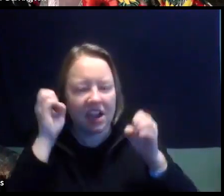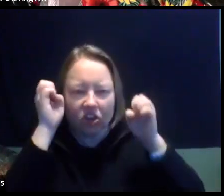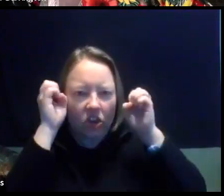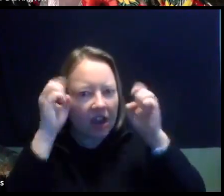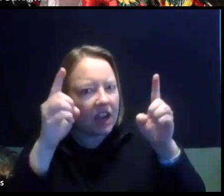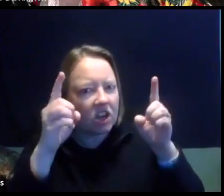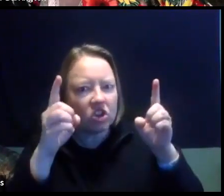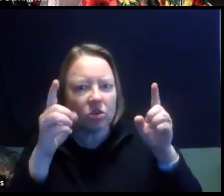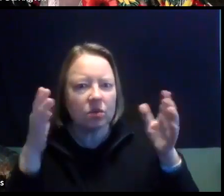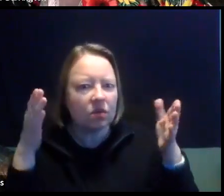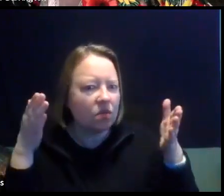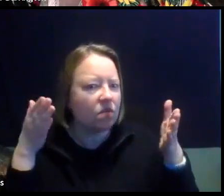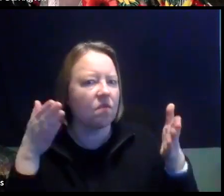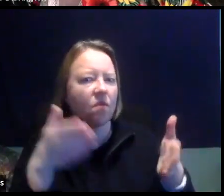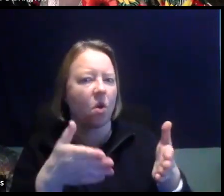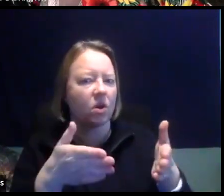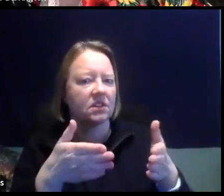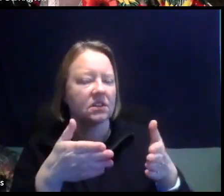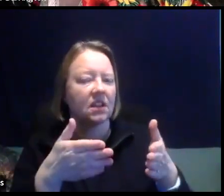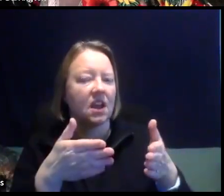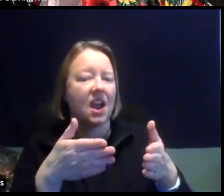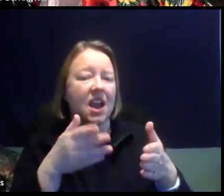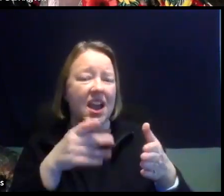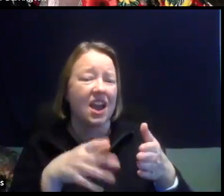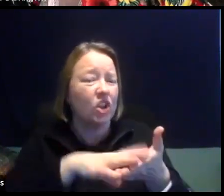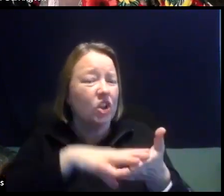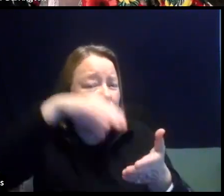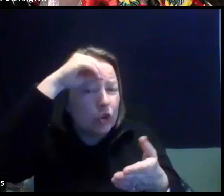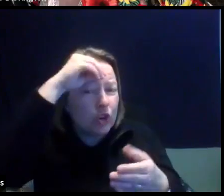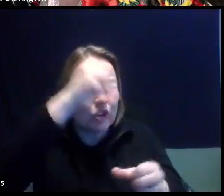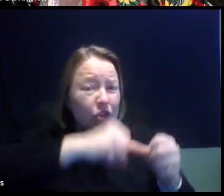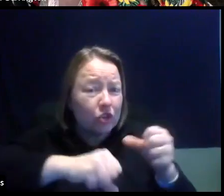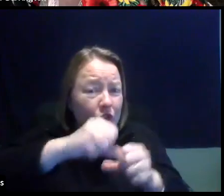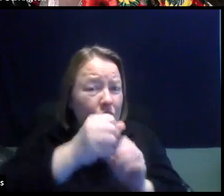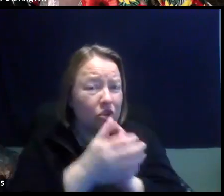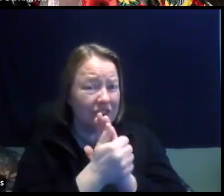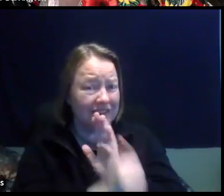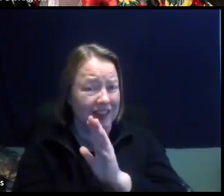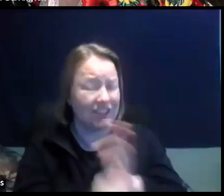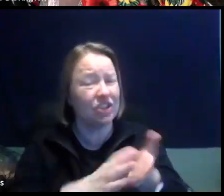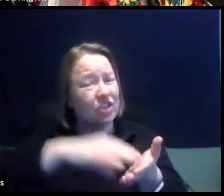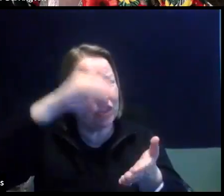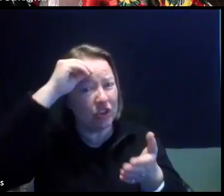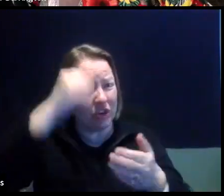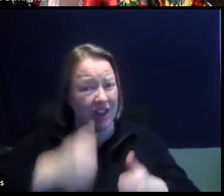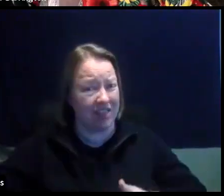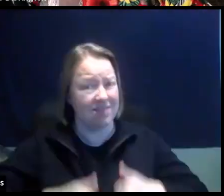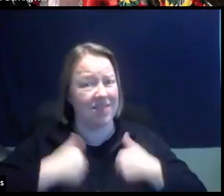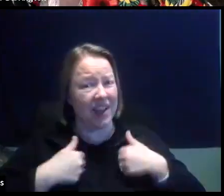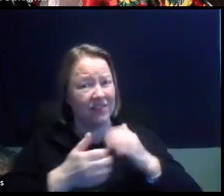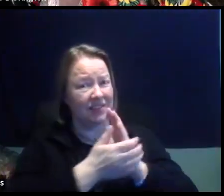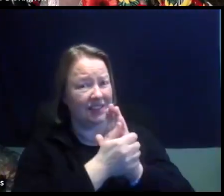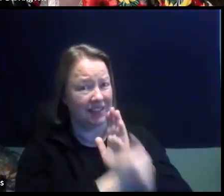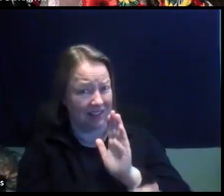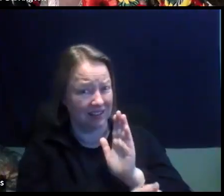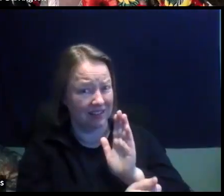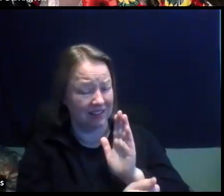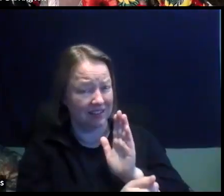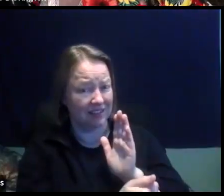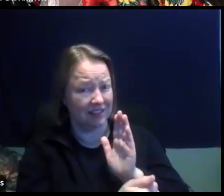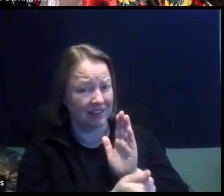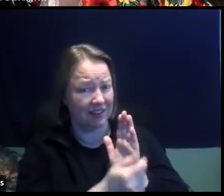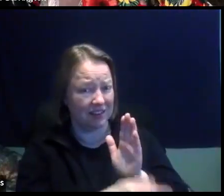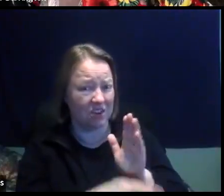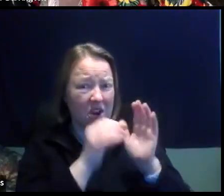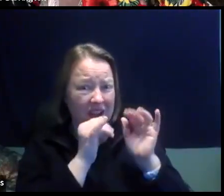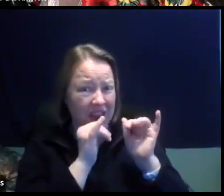was focused a lot on social skills and life skills and things like that, and how getting individuals to